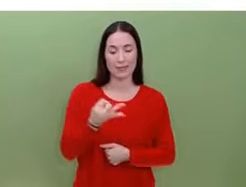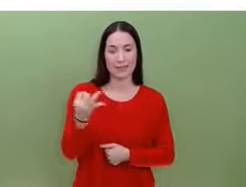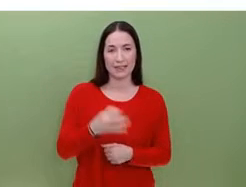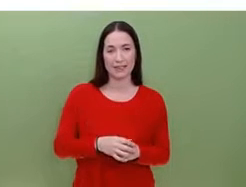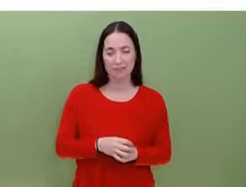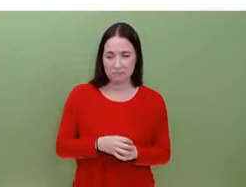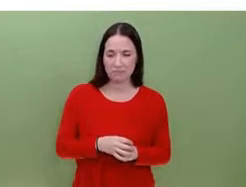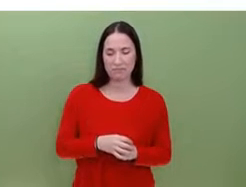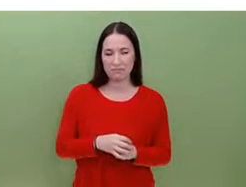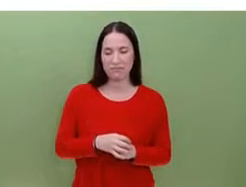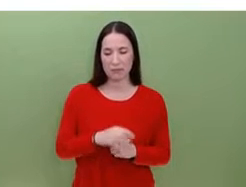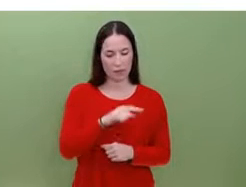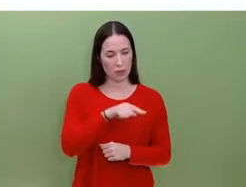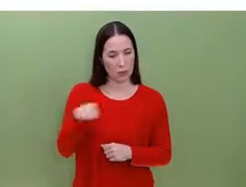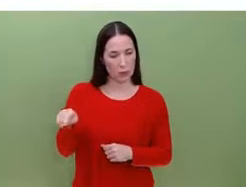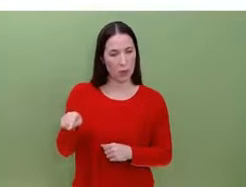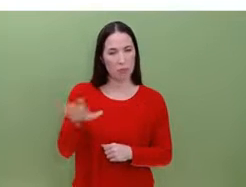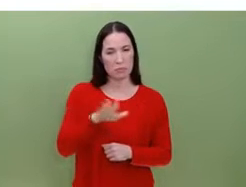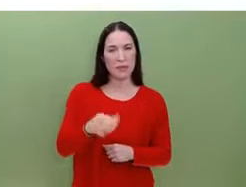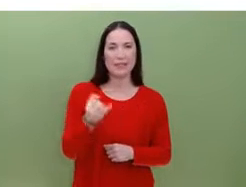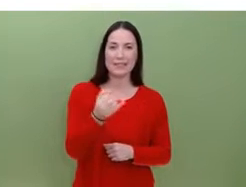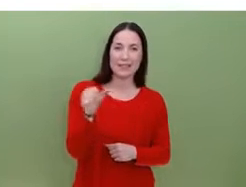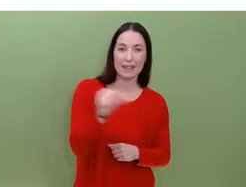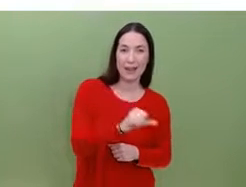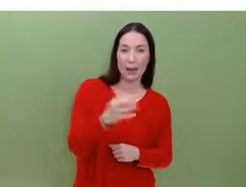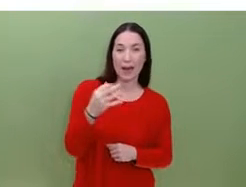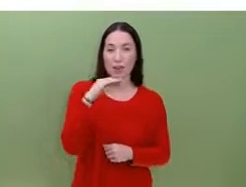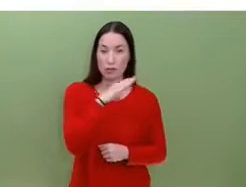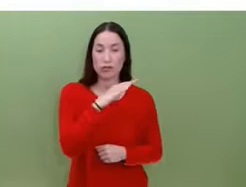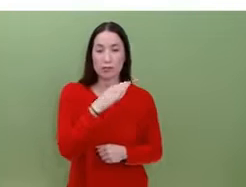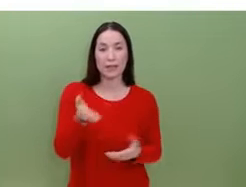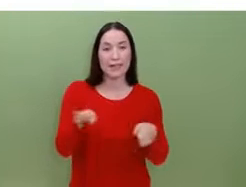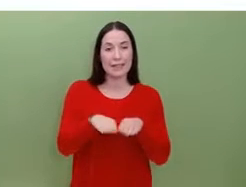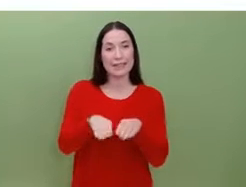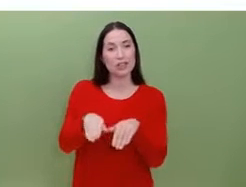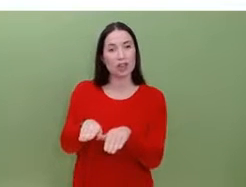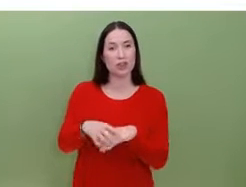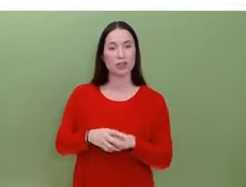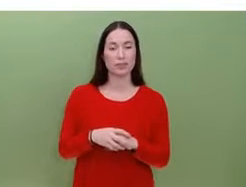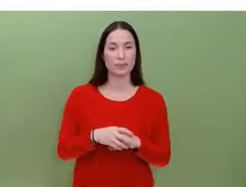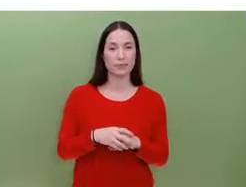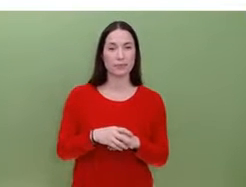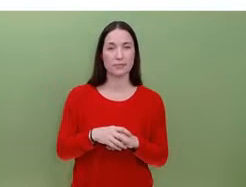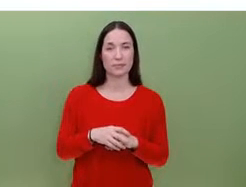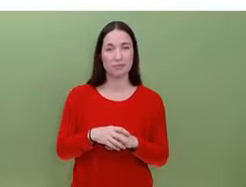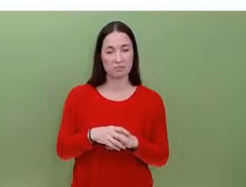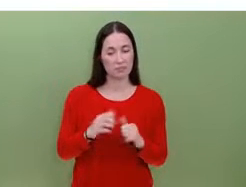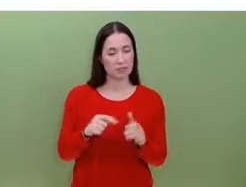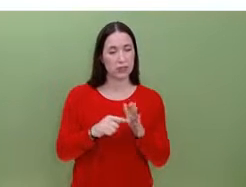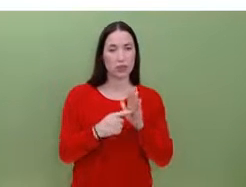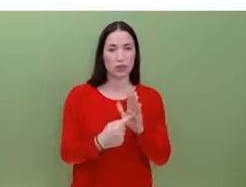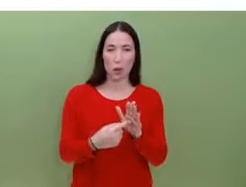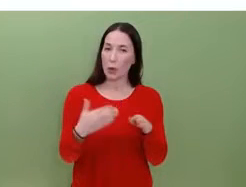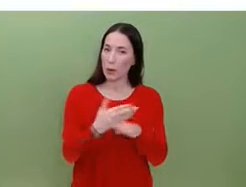these, nearly 6,800 have been discharged. This demonstrates effective movement through the system